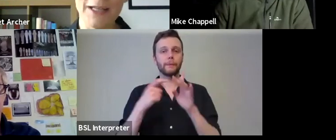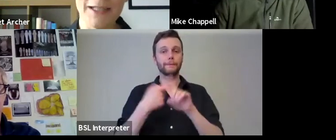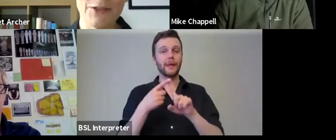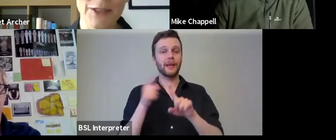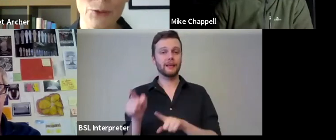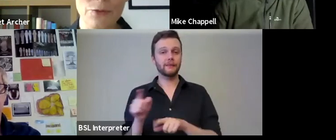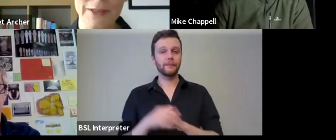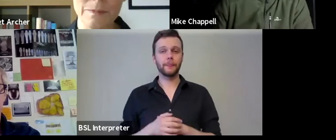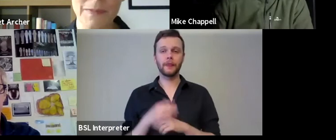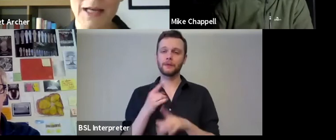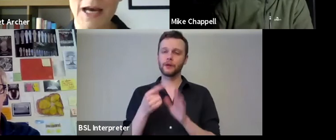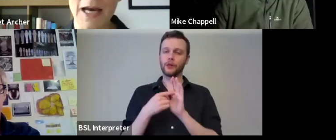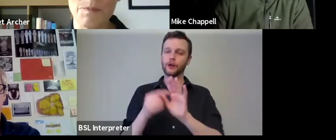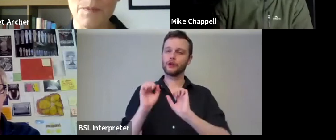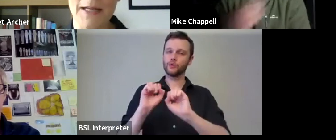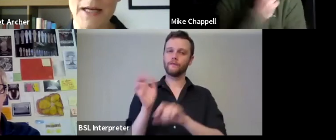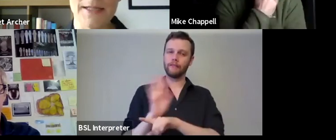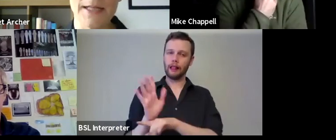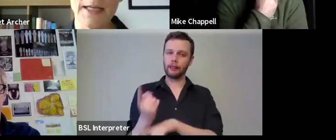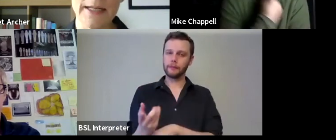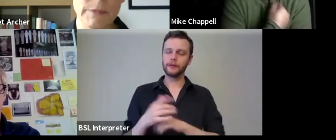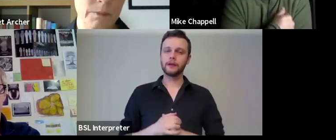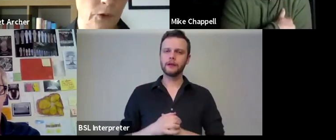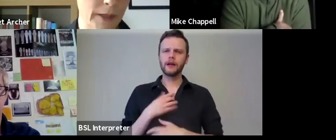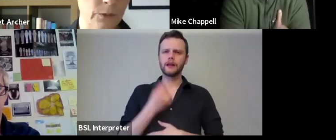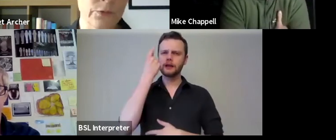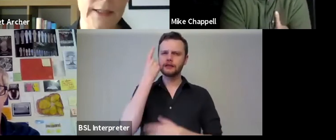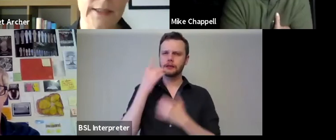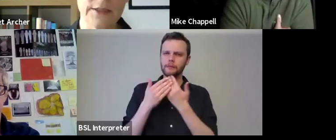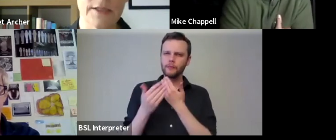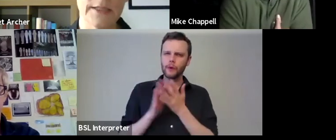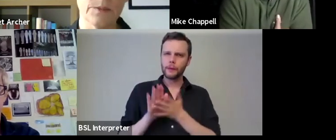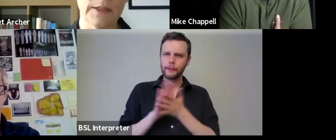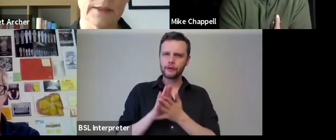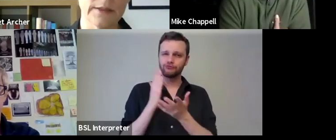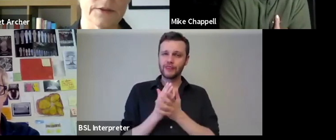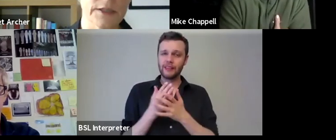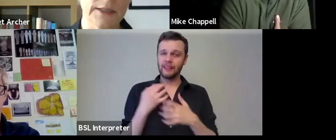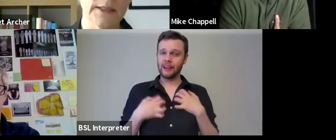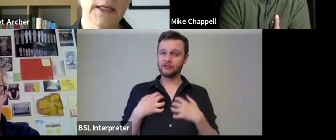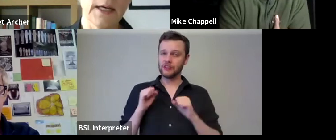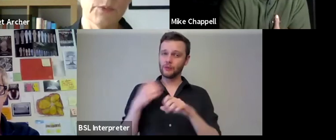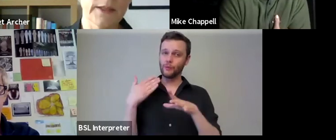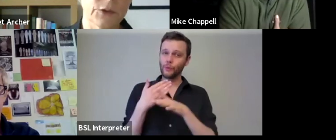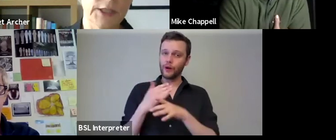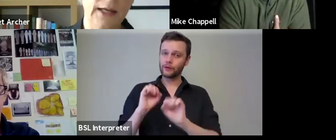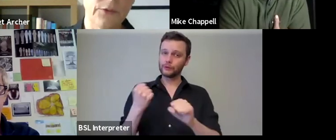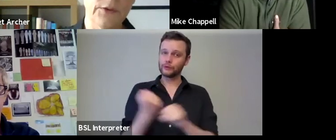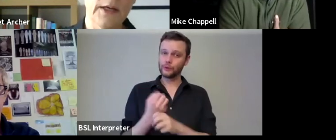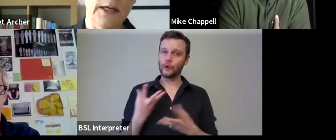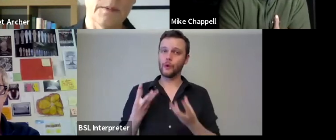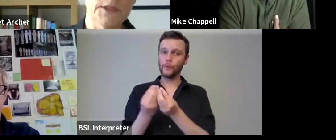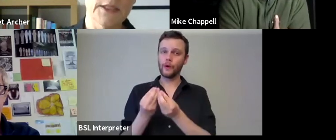we're going to have a look at your film and understand a little bit more about the really interesting work that you're doing with Culture